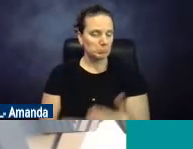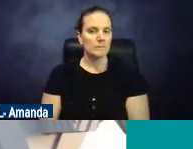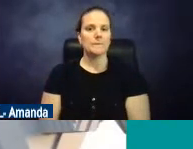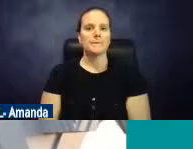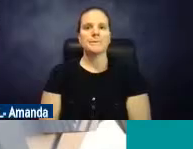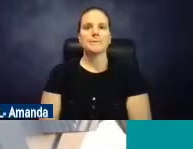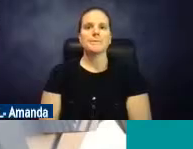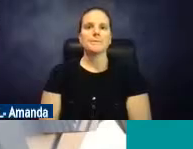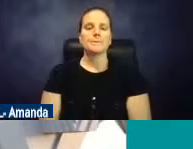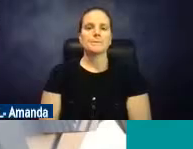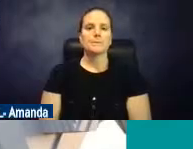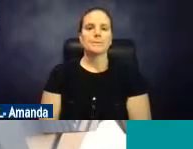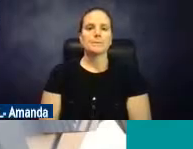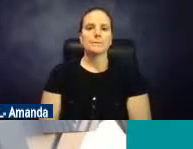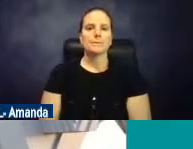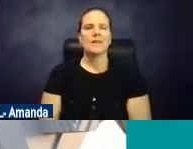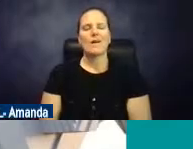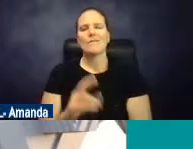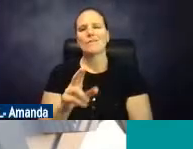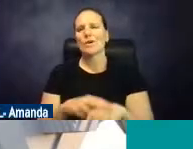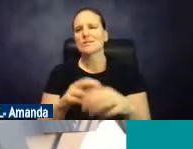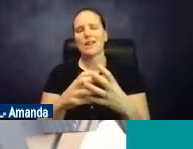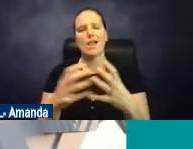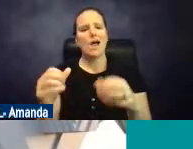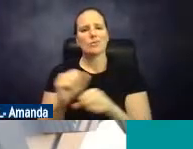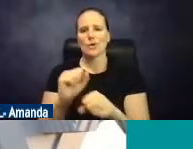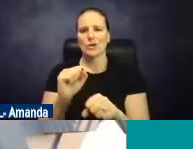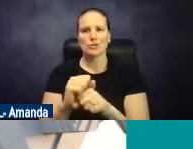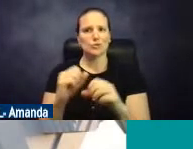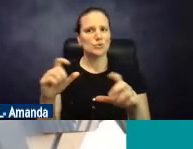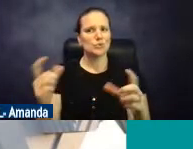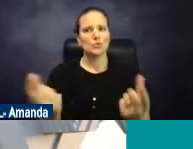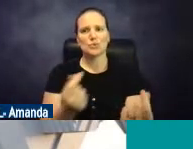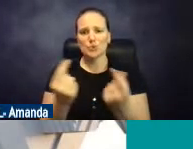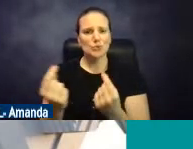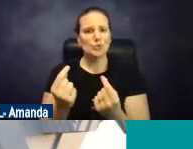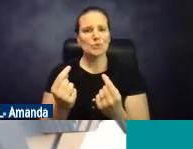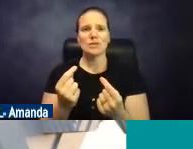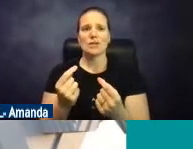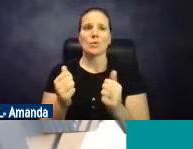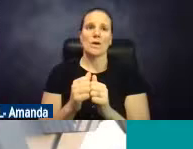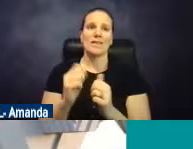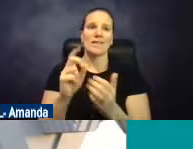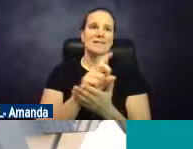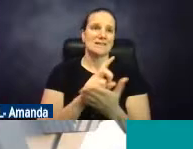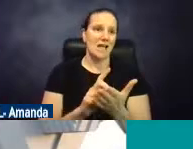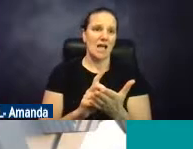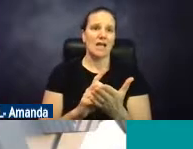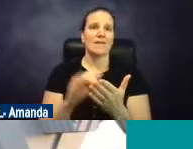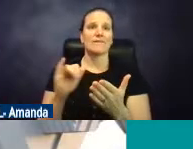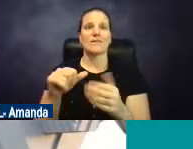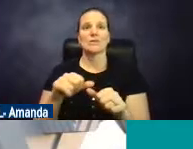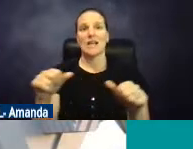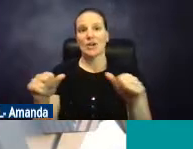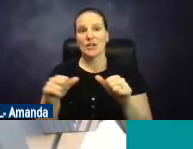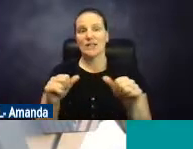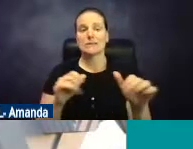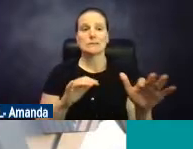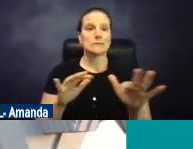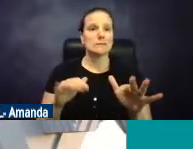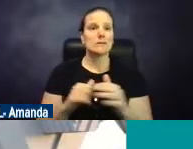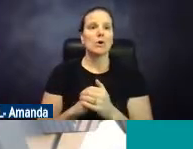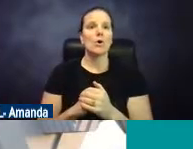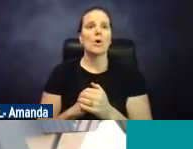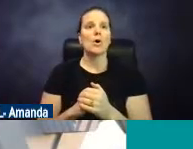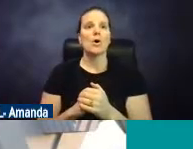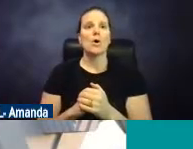of. Of course, we've got a lot of work in front of us towards the design of the areas. And as the